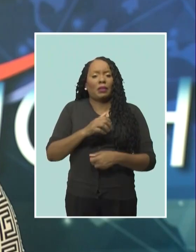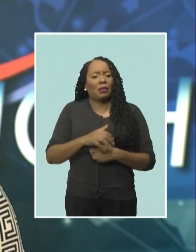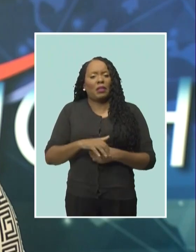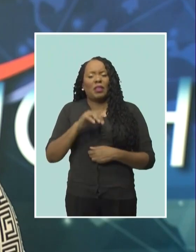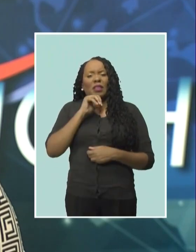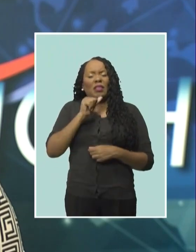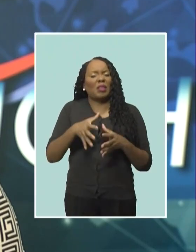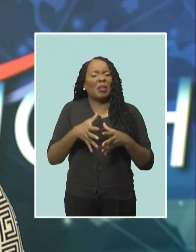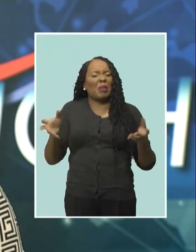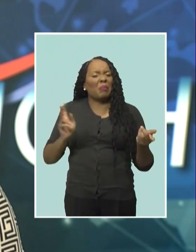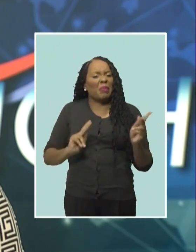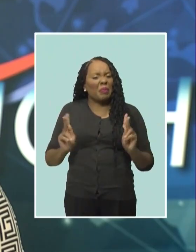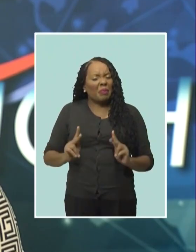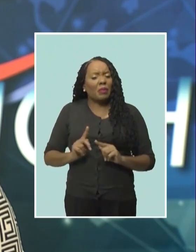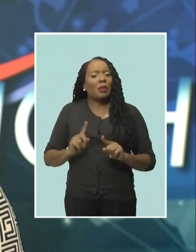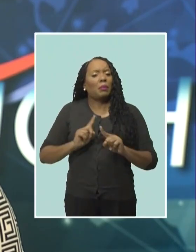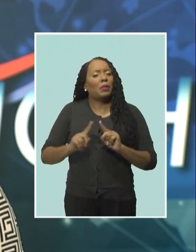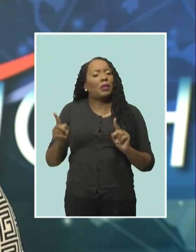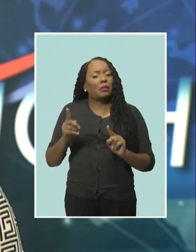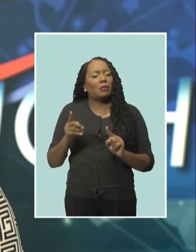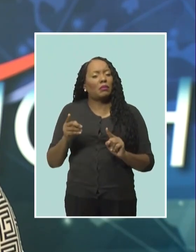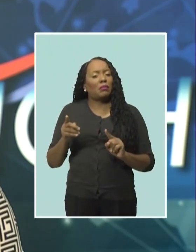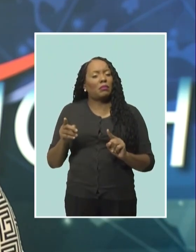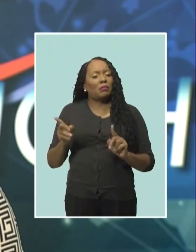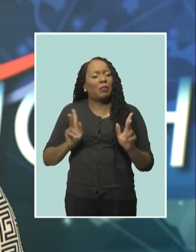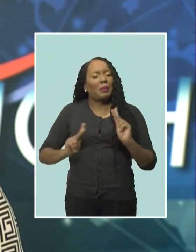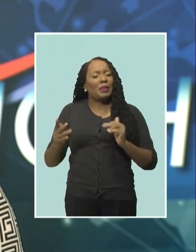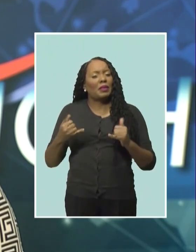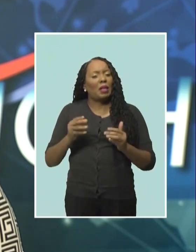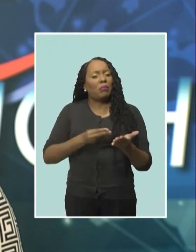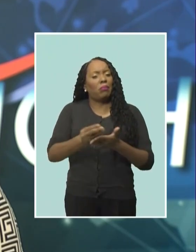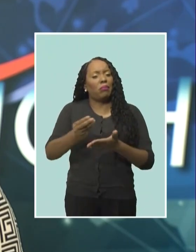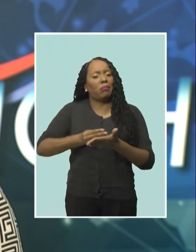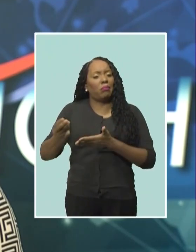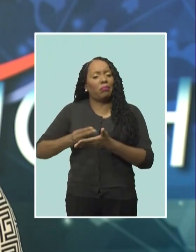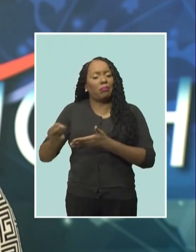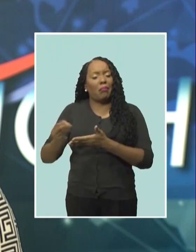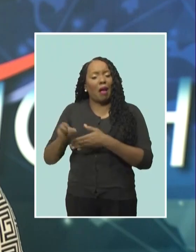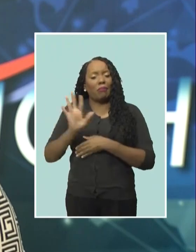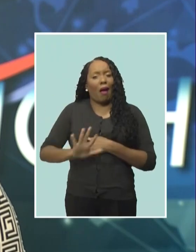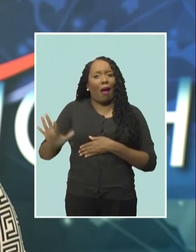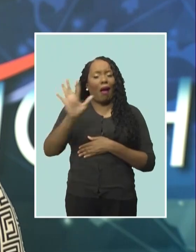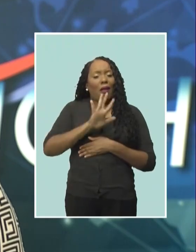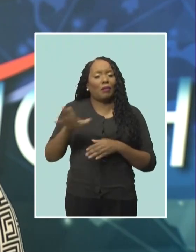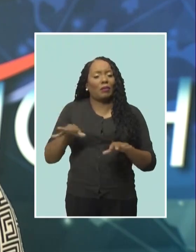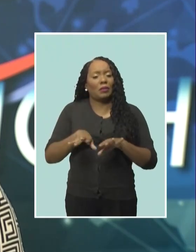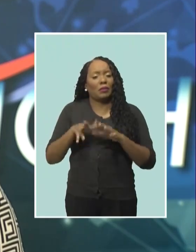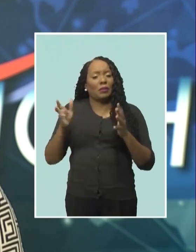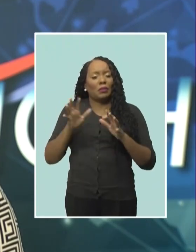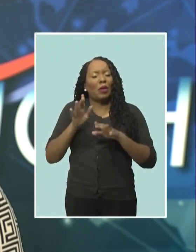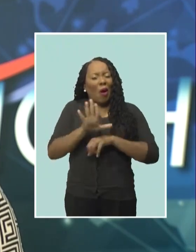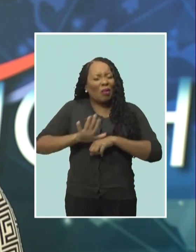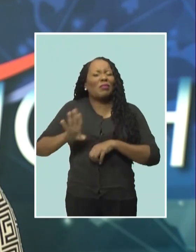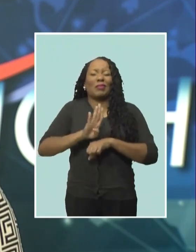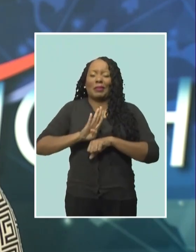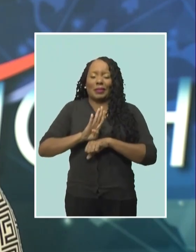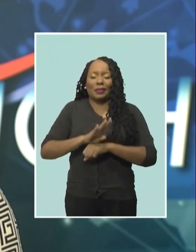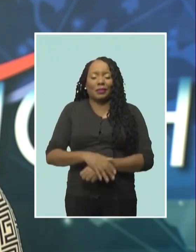Several Barbadians were on the road today purchasing big and small kites from various locations across the island. Trevor Thorpe has that